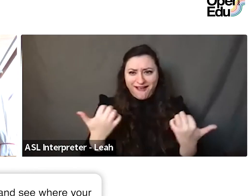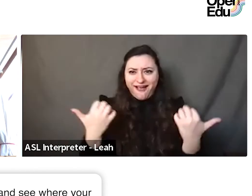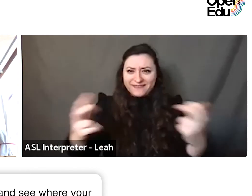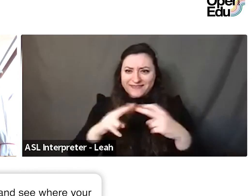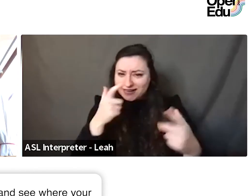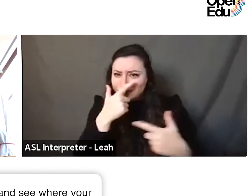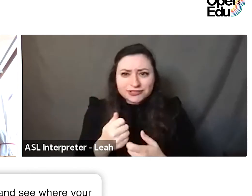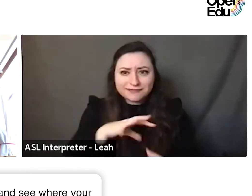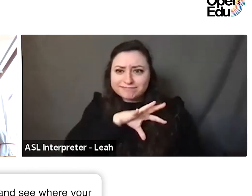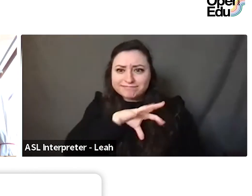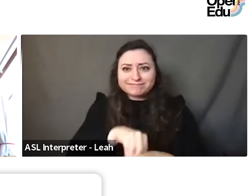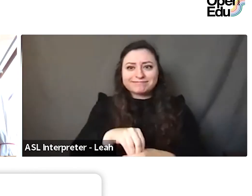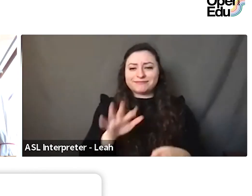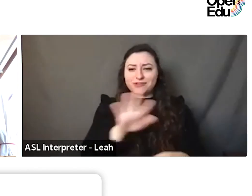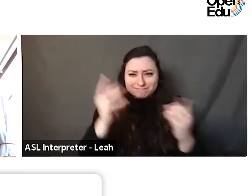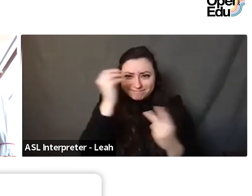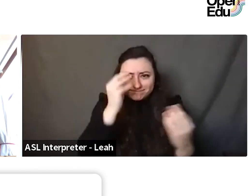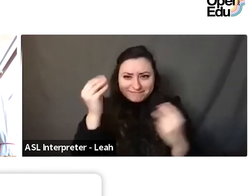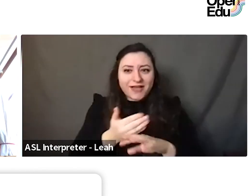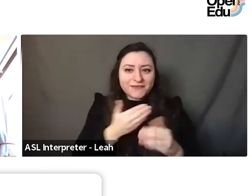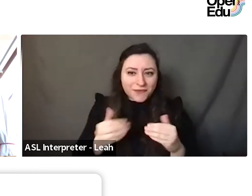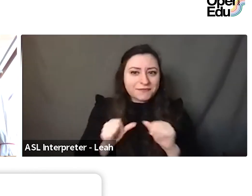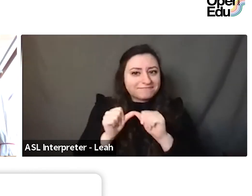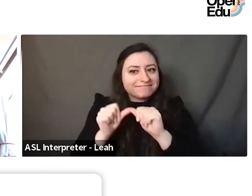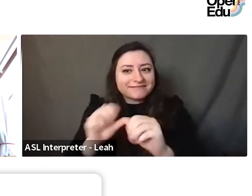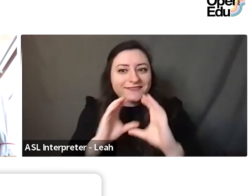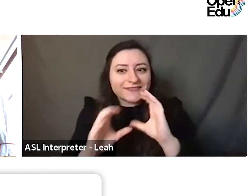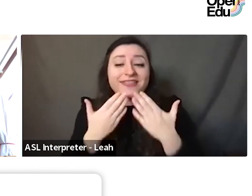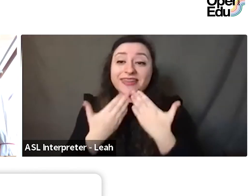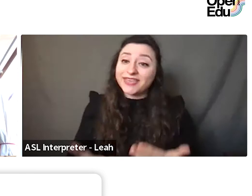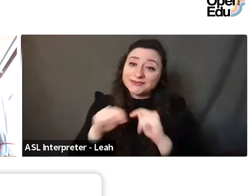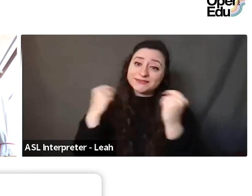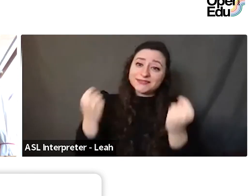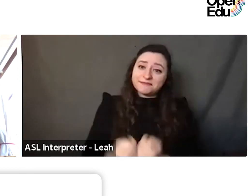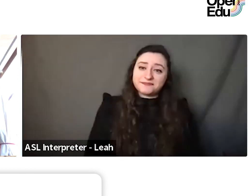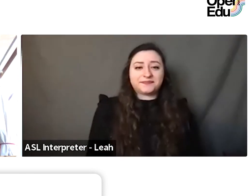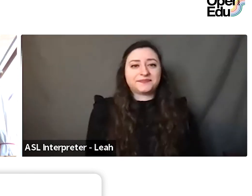where your minds are at, and look forward to continuing the conversation. So thank you, Slow Factory team.